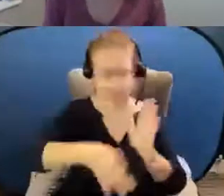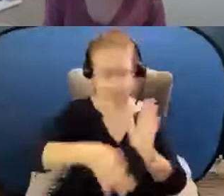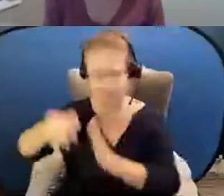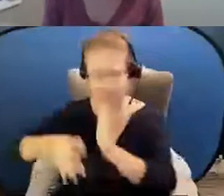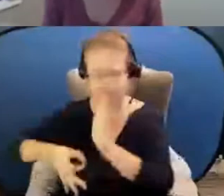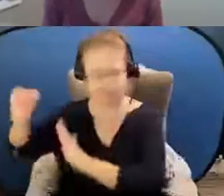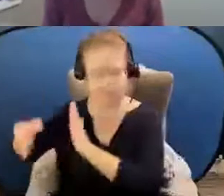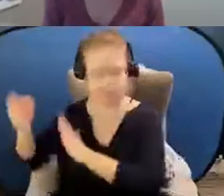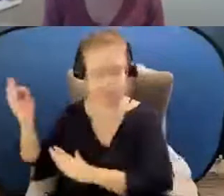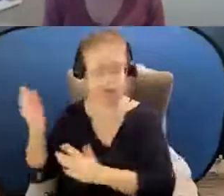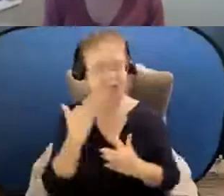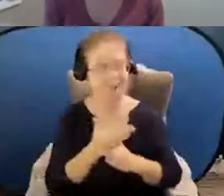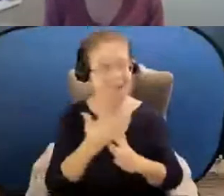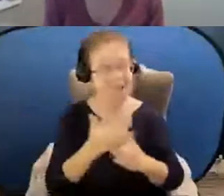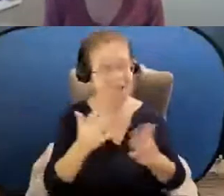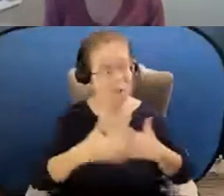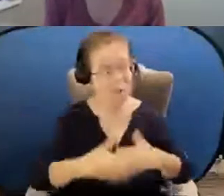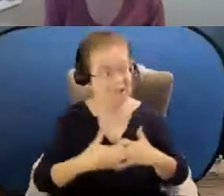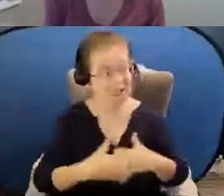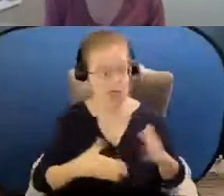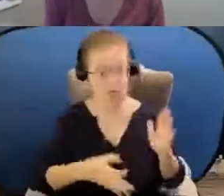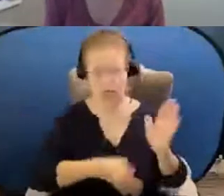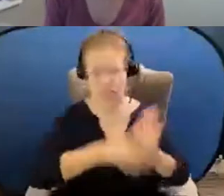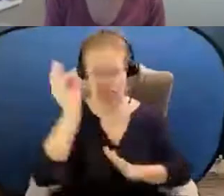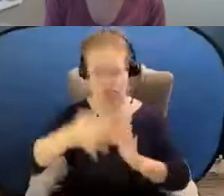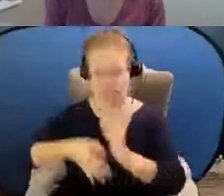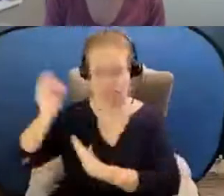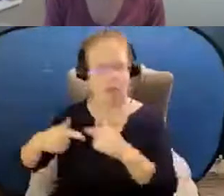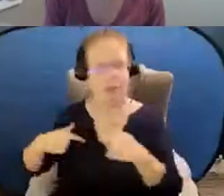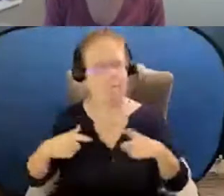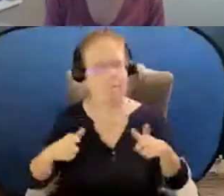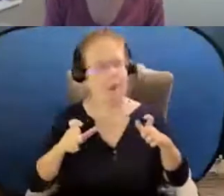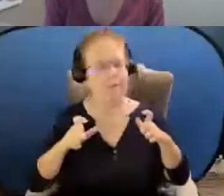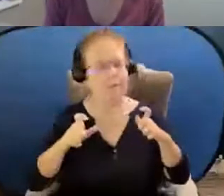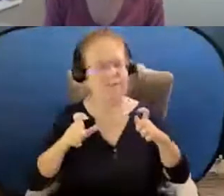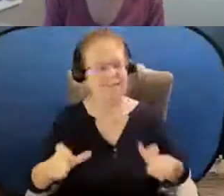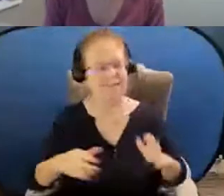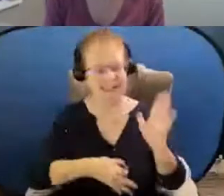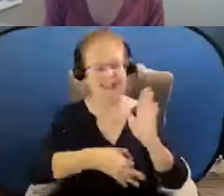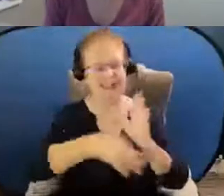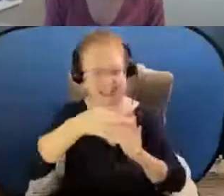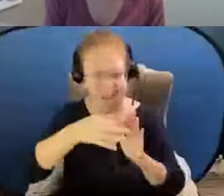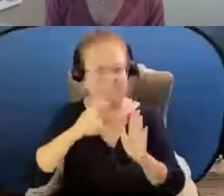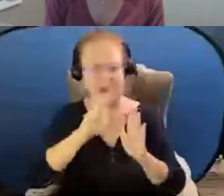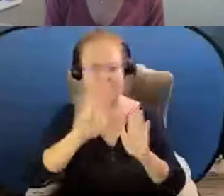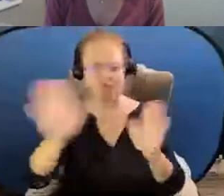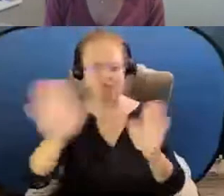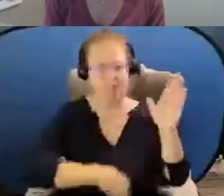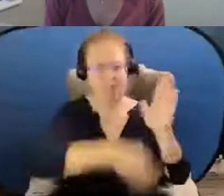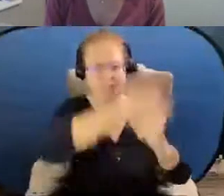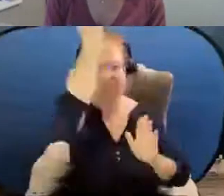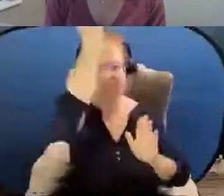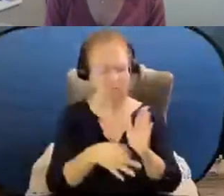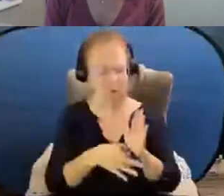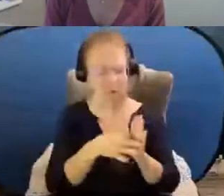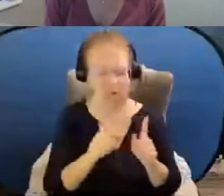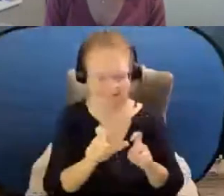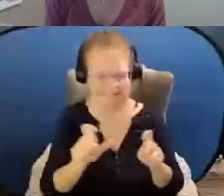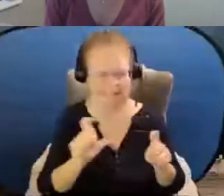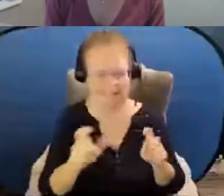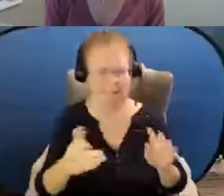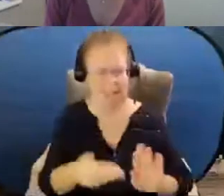and accessible technology, for me, it seems that we're still kind of lagging behind in some ways. So one of